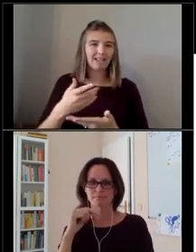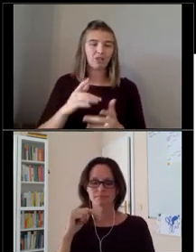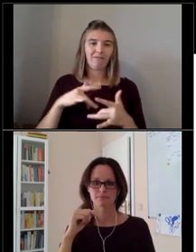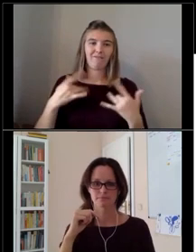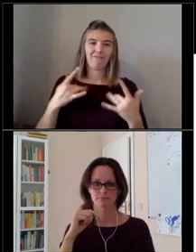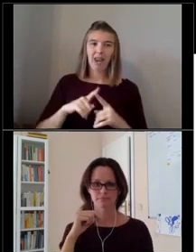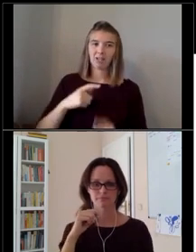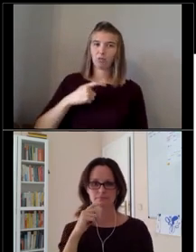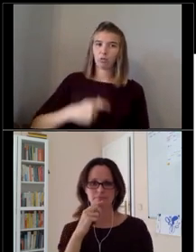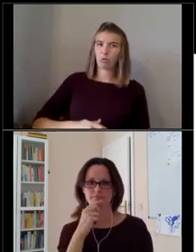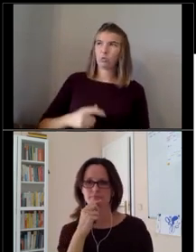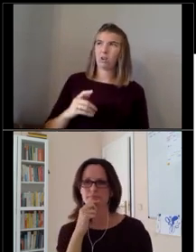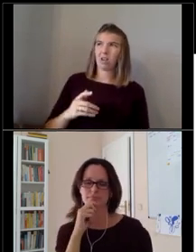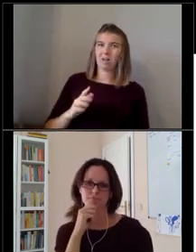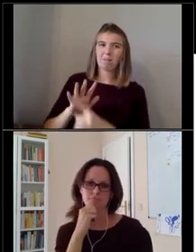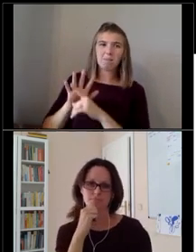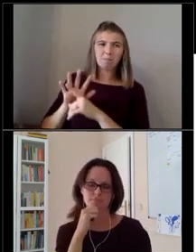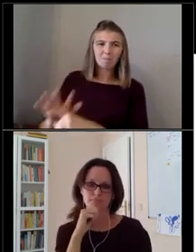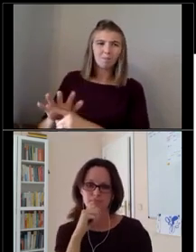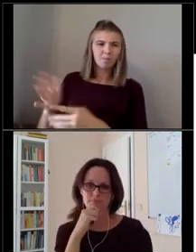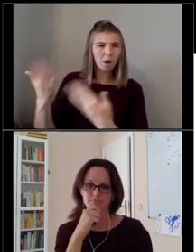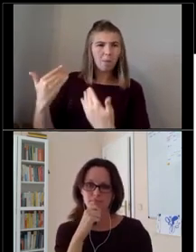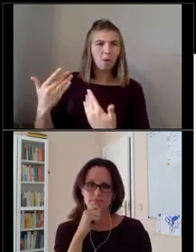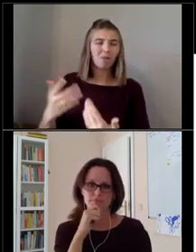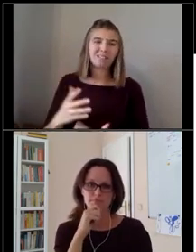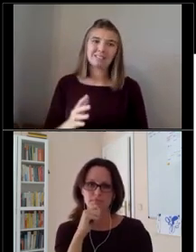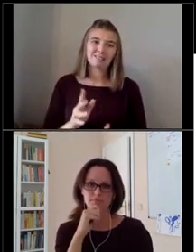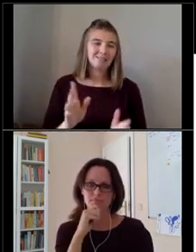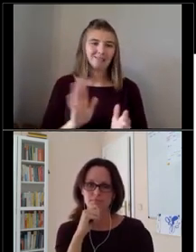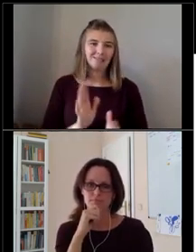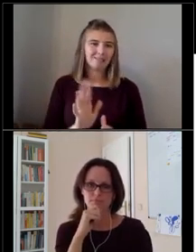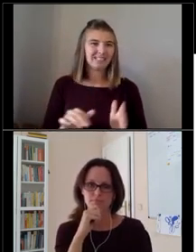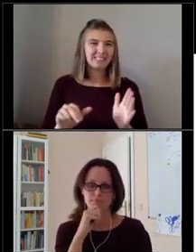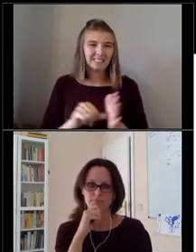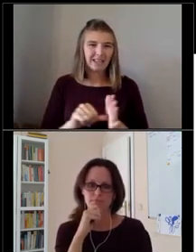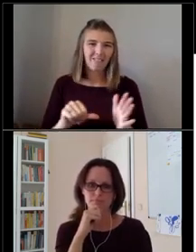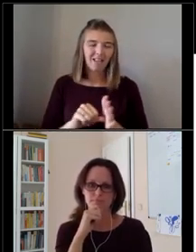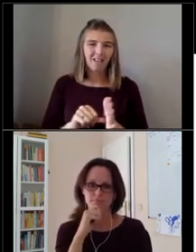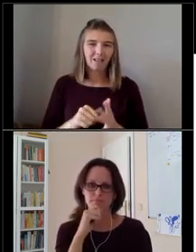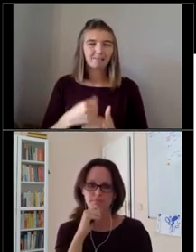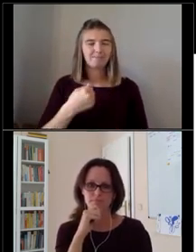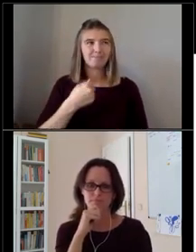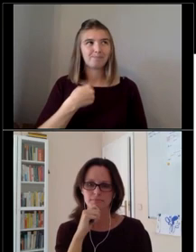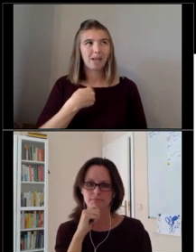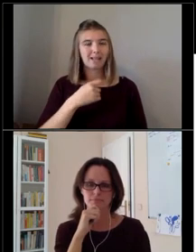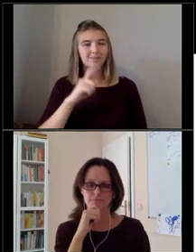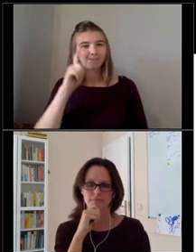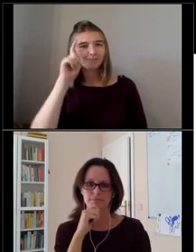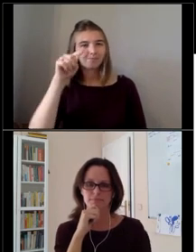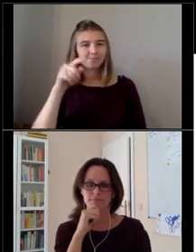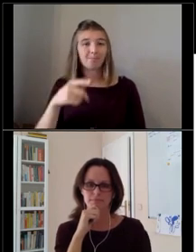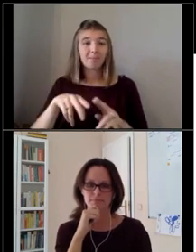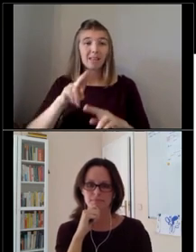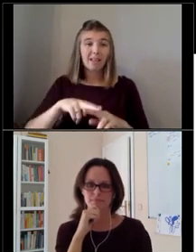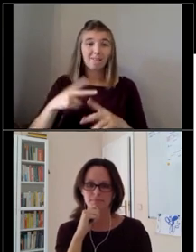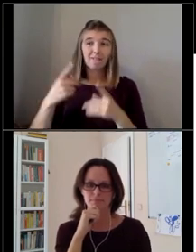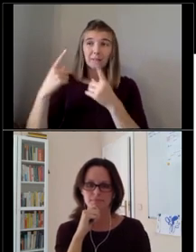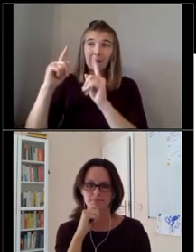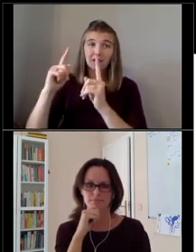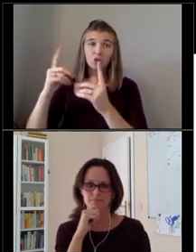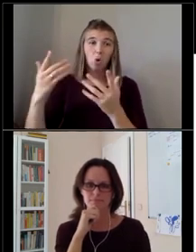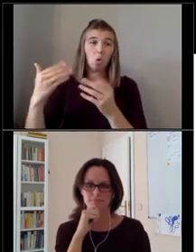really push for that. What I would say is, if you don't have a supportive PI or a manager or a